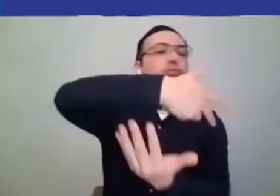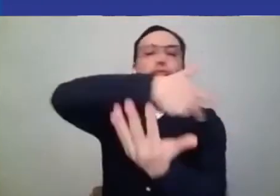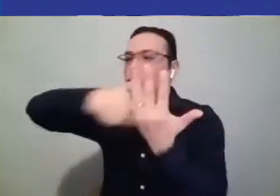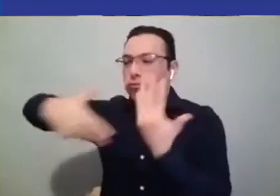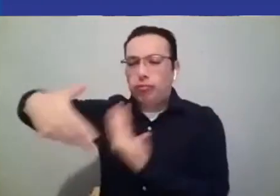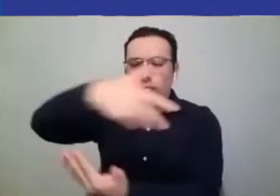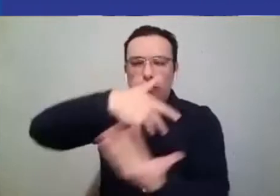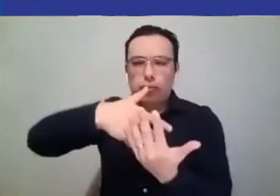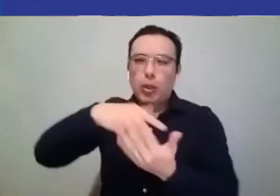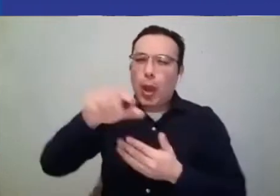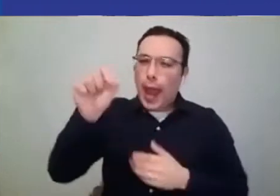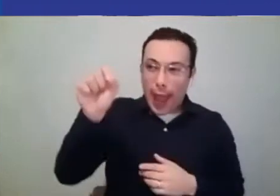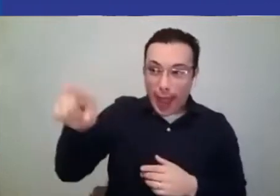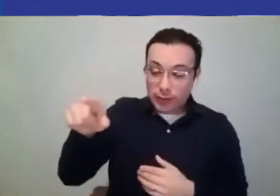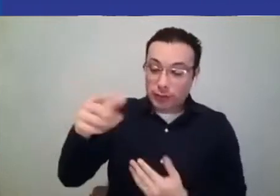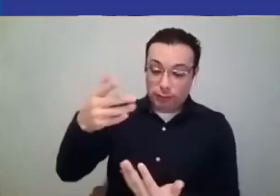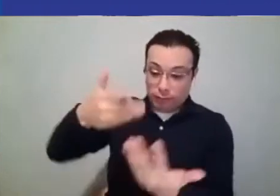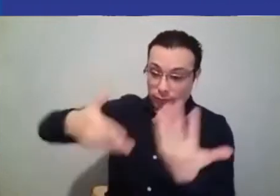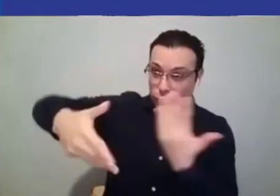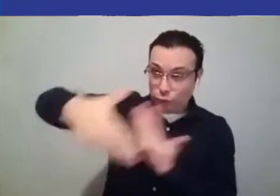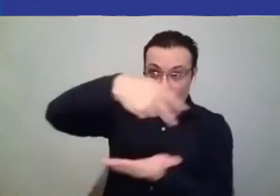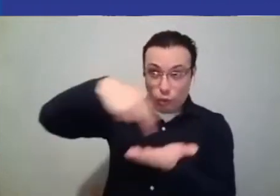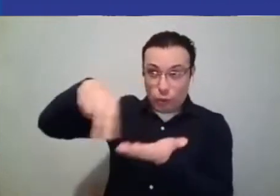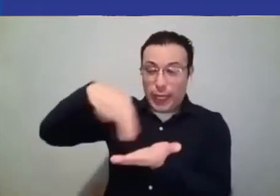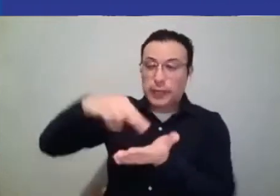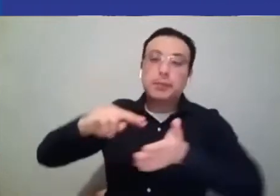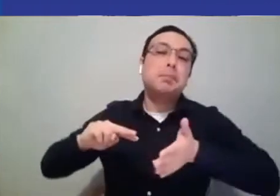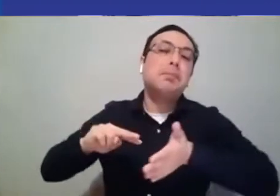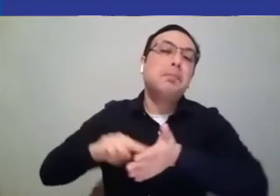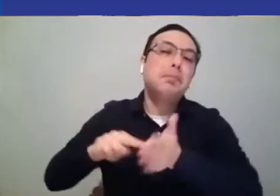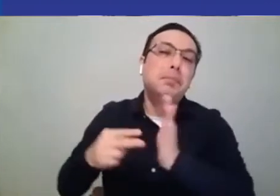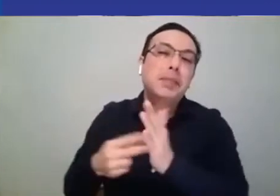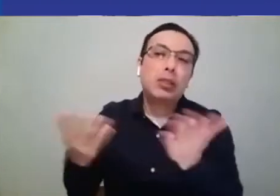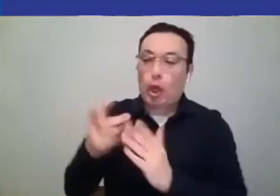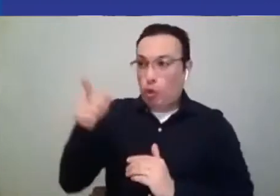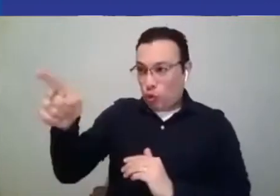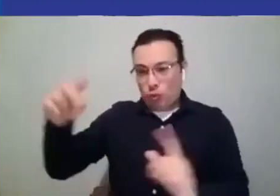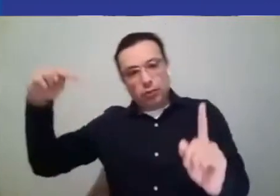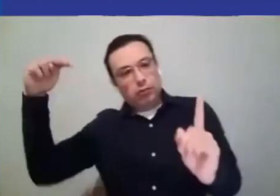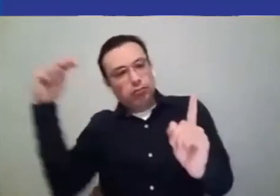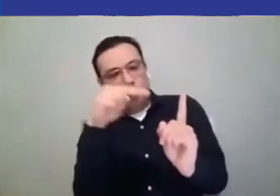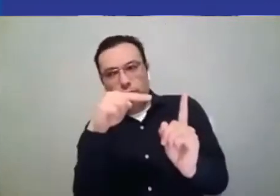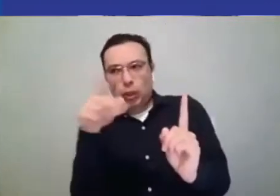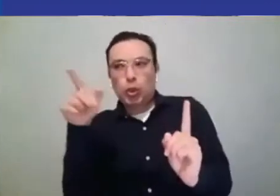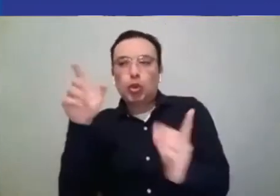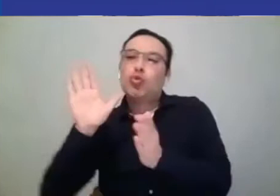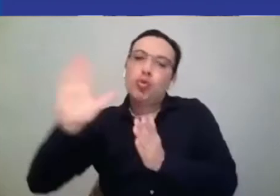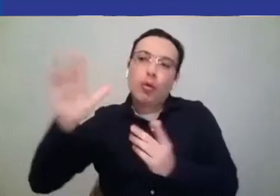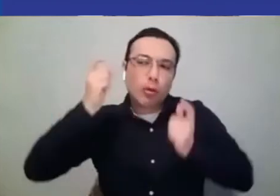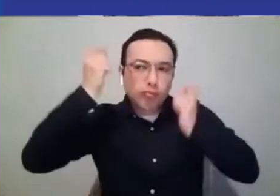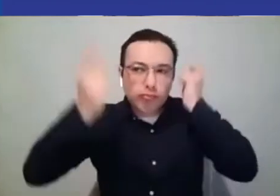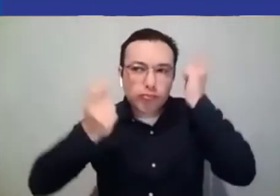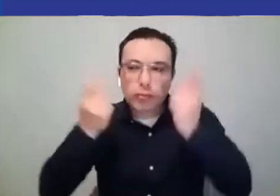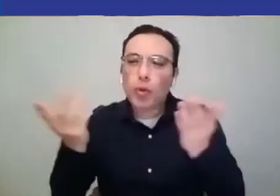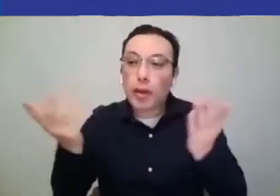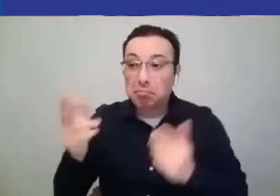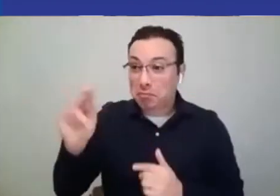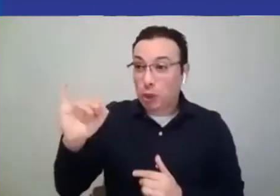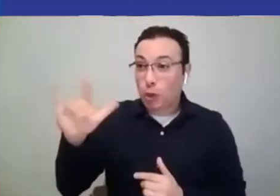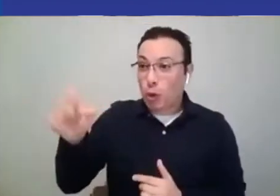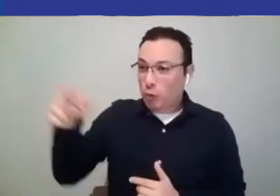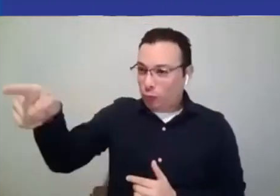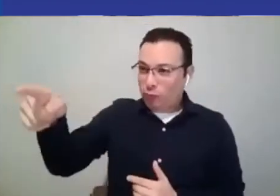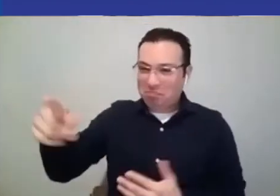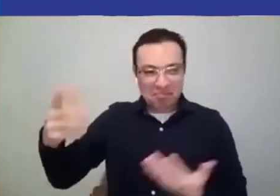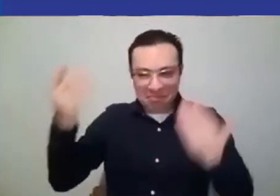your definition or understanding of social dance? And so, Nicole, why don't you get this